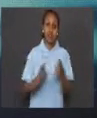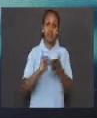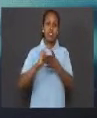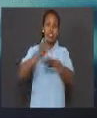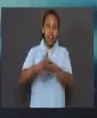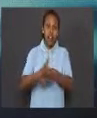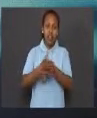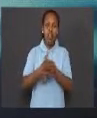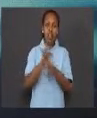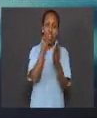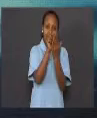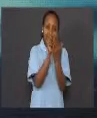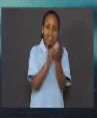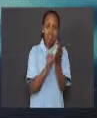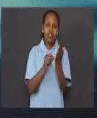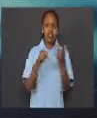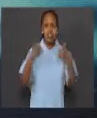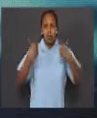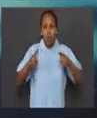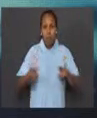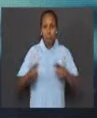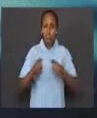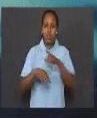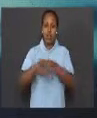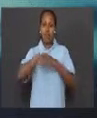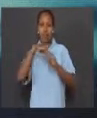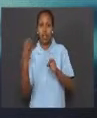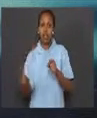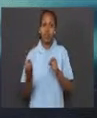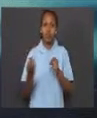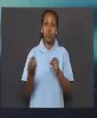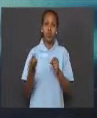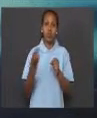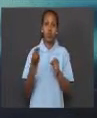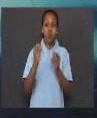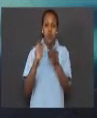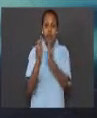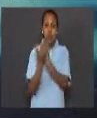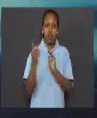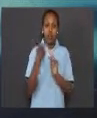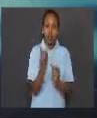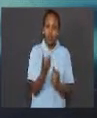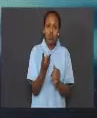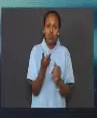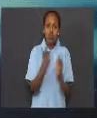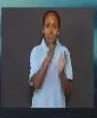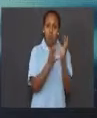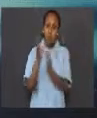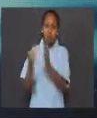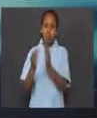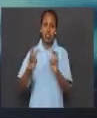Then, list some possible outcomes that could occur once the two balls have